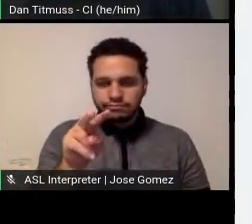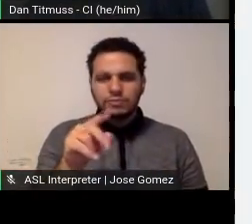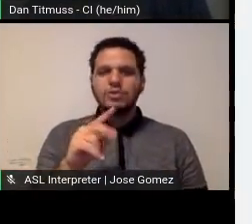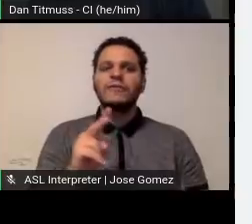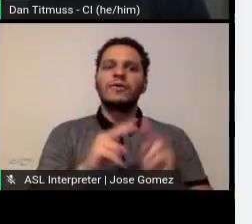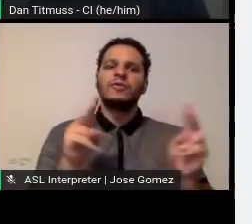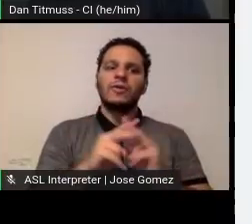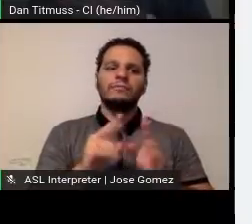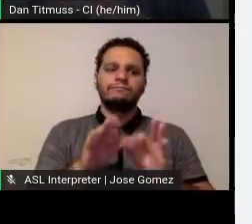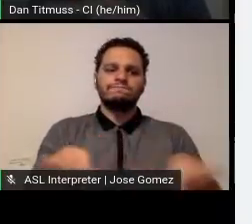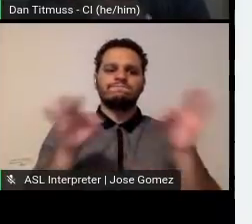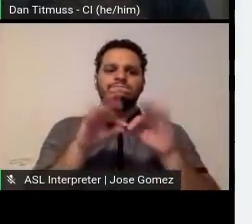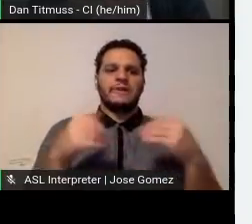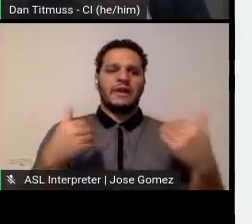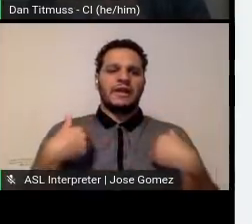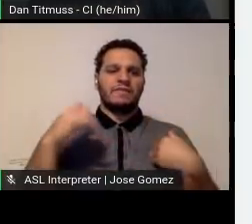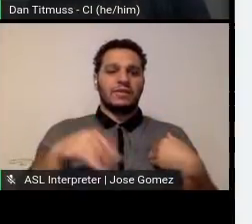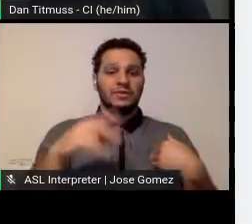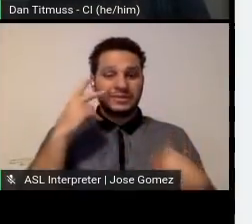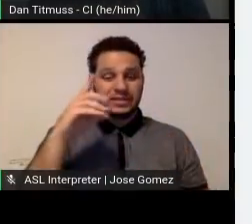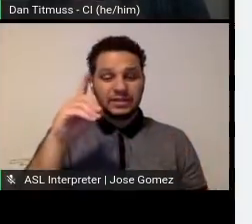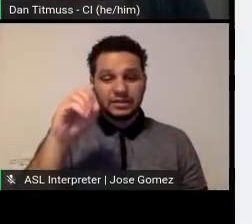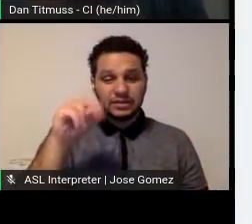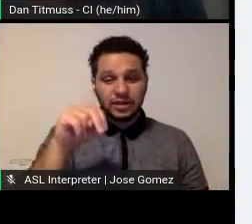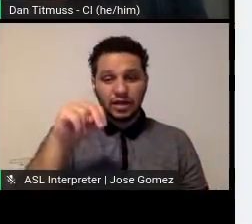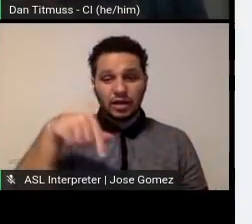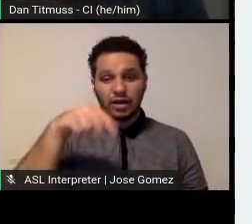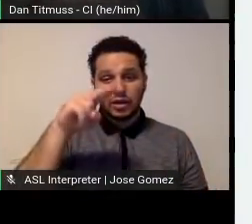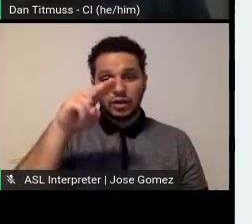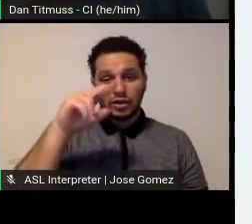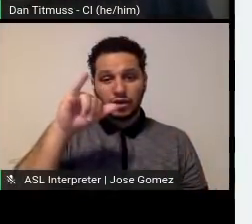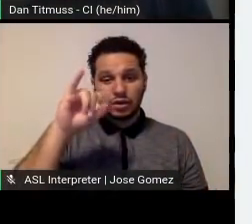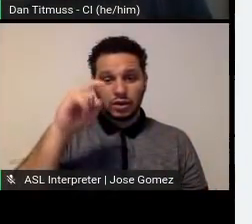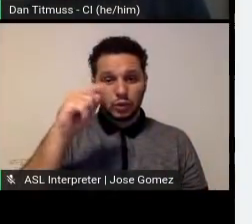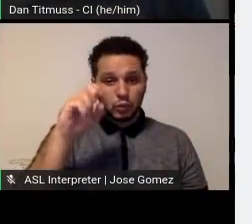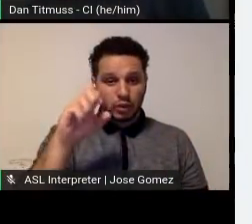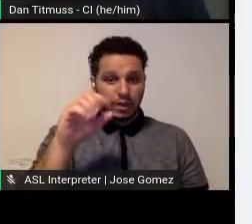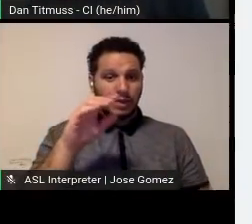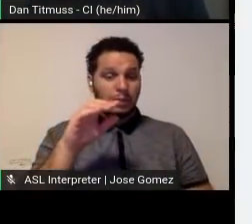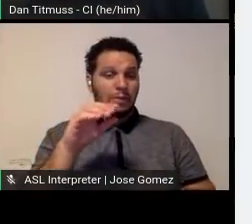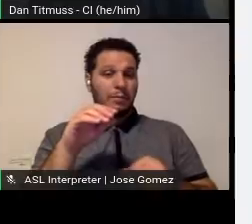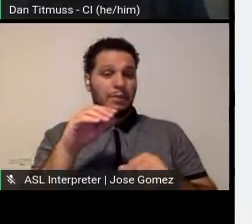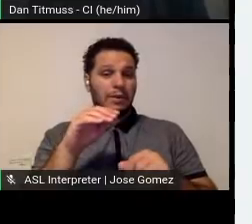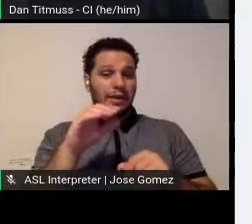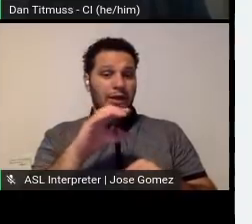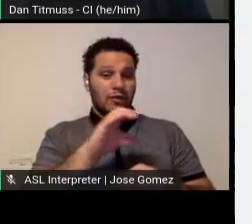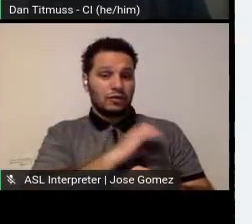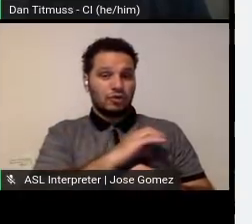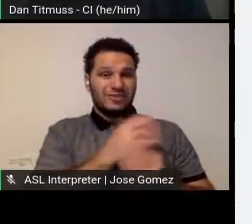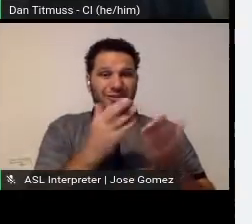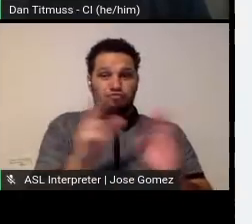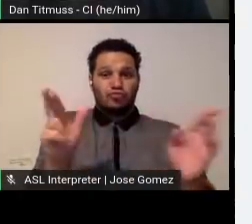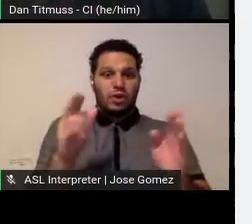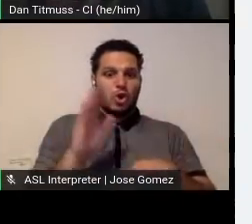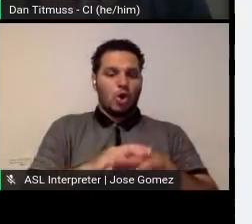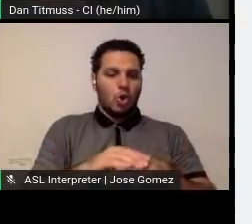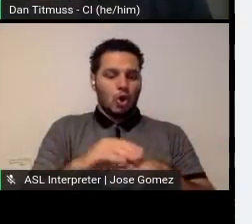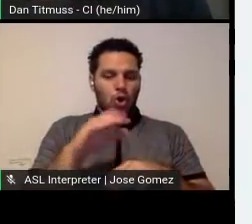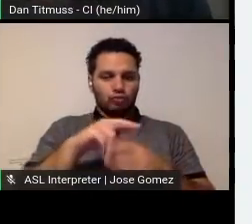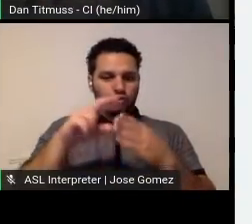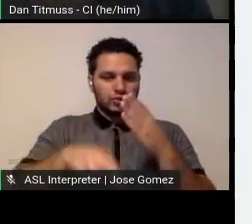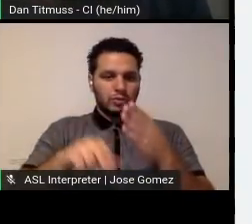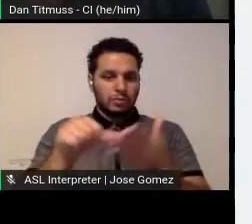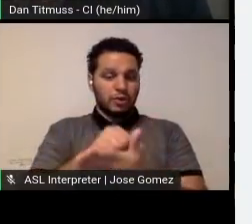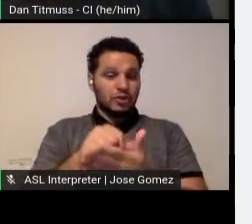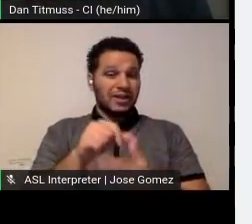really valuable thing to have. So here we've got Don Quixote Ballet characters, and they're already right here on the search engine results page. And even though people